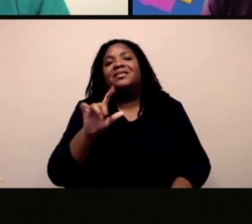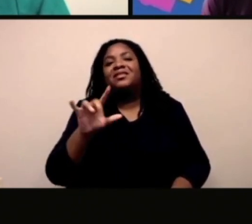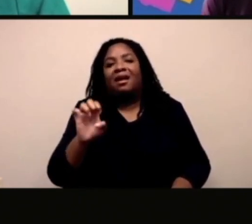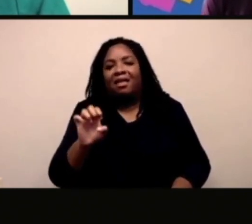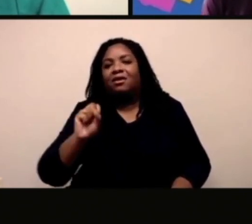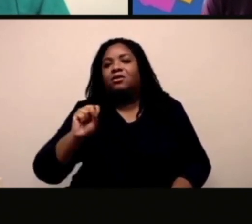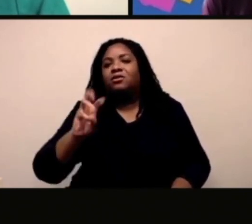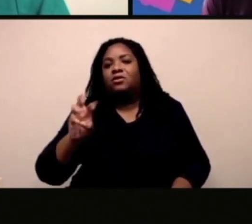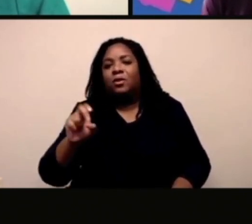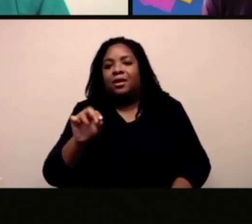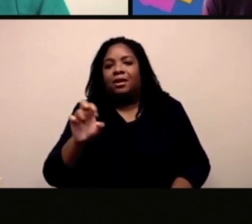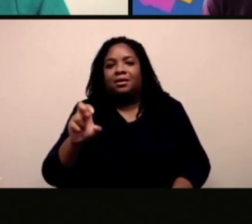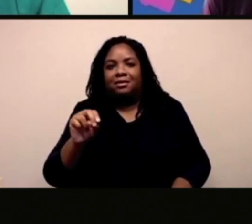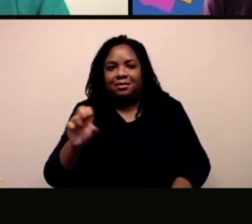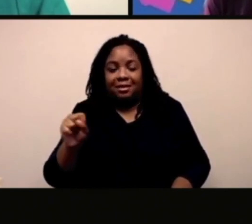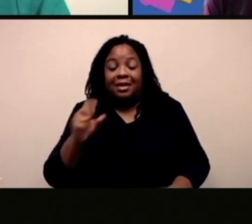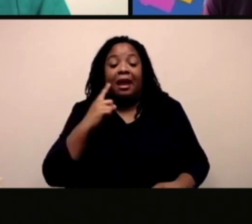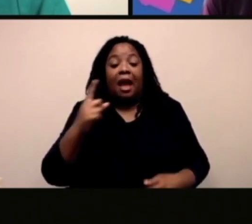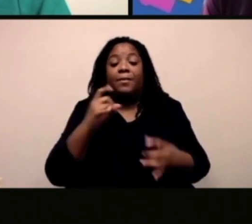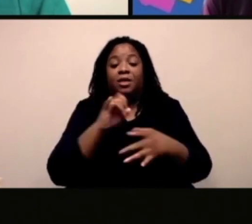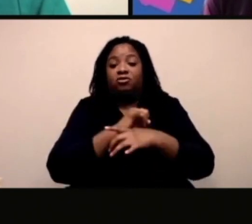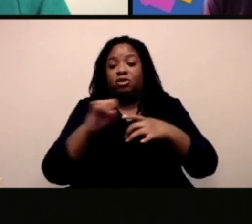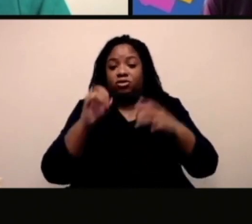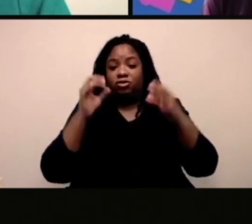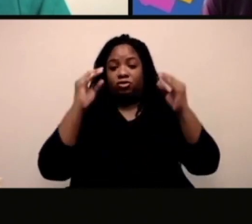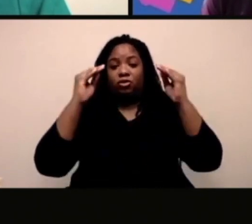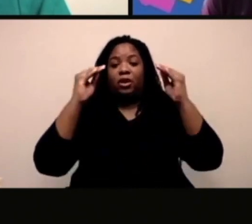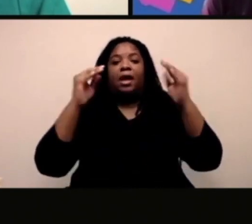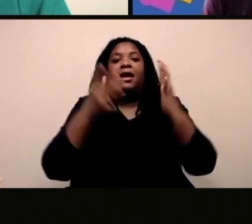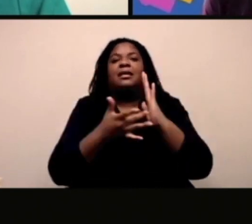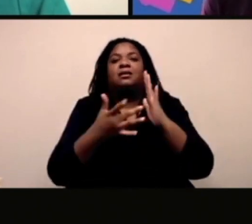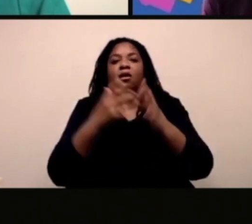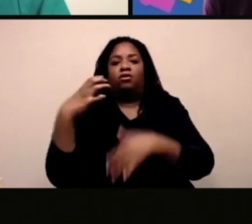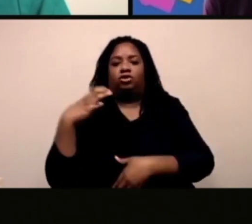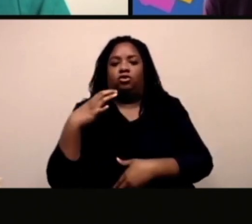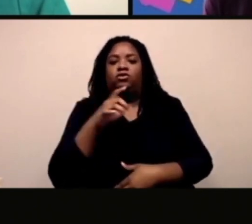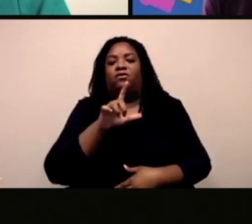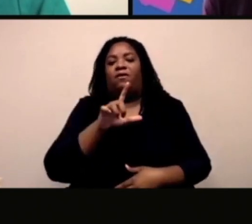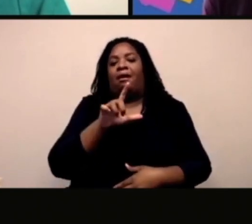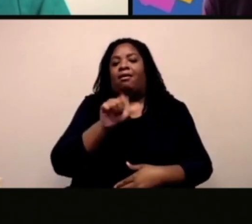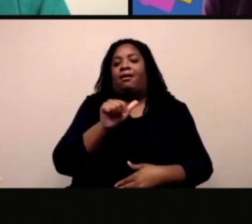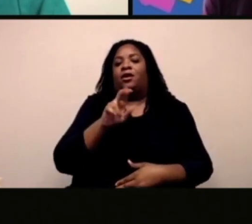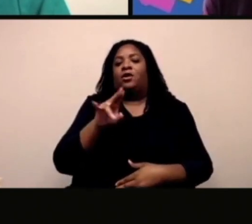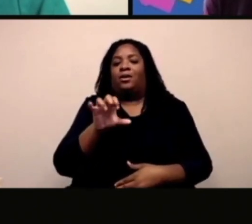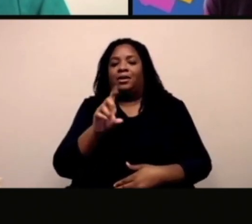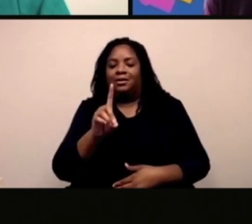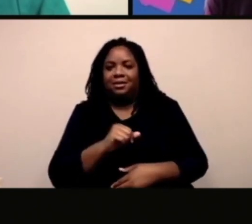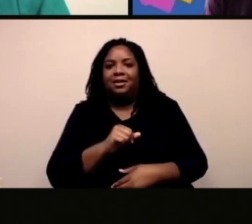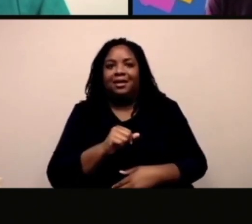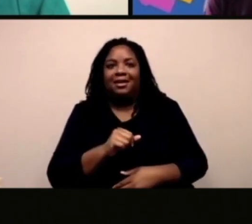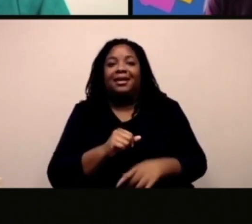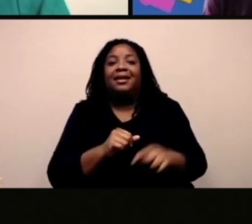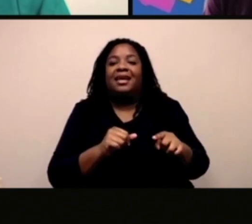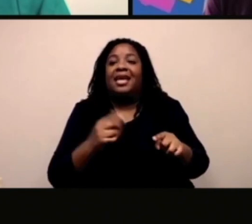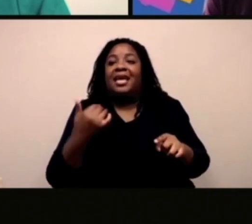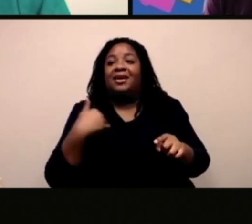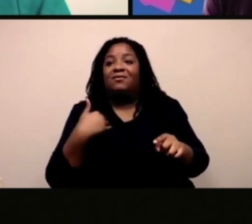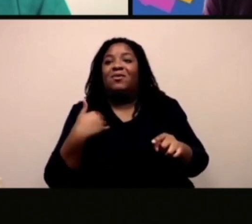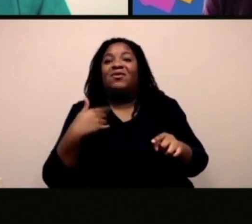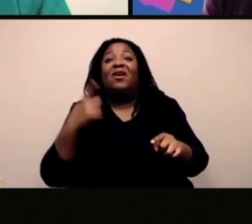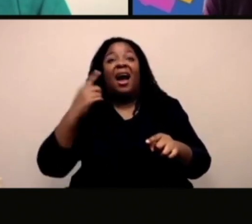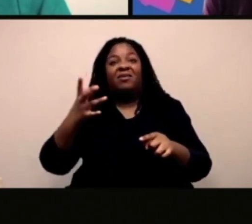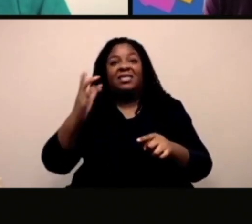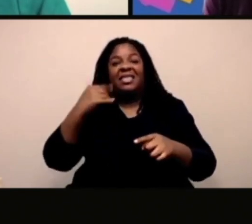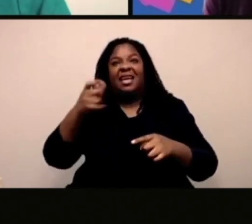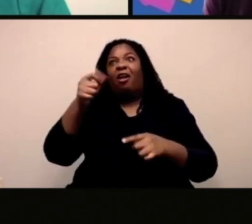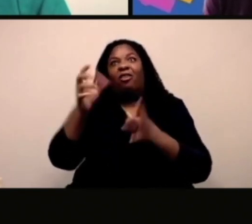an instructional technology coach for LAUSD. And fresh from CSTA, Alan, I was in the back and I was getting so many ideas from